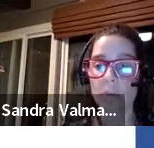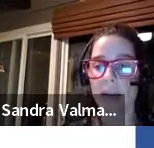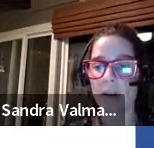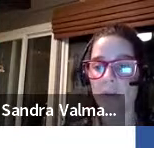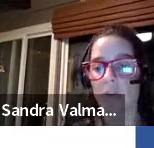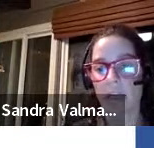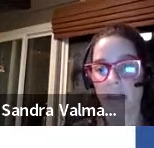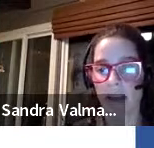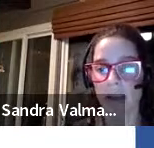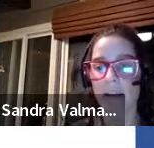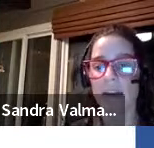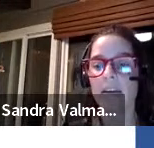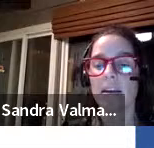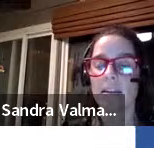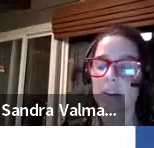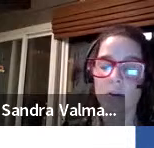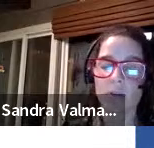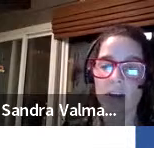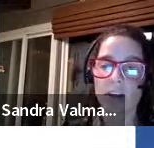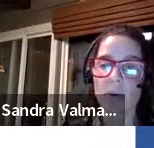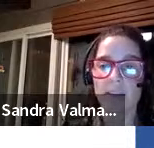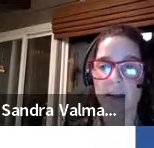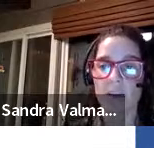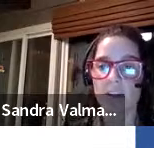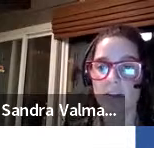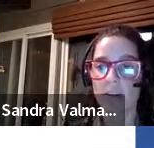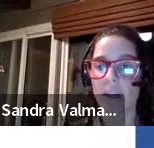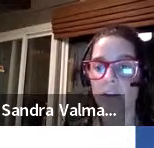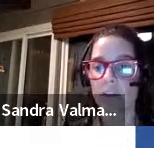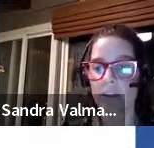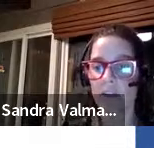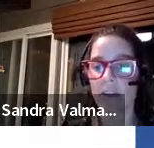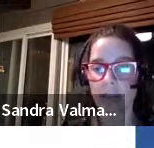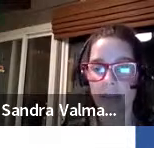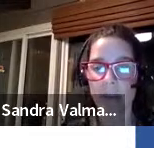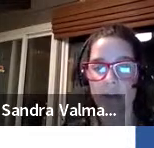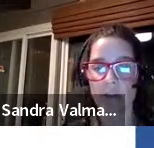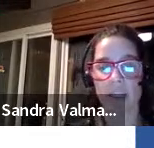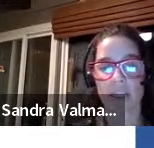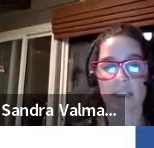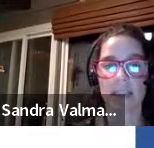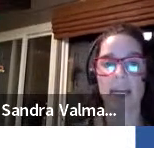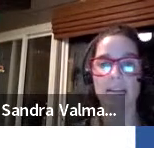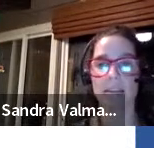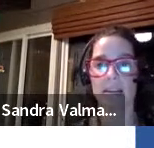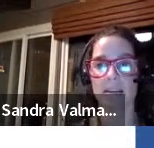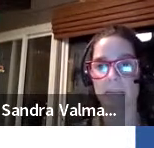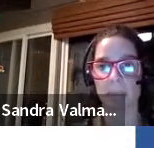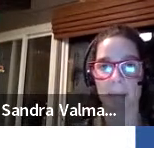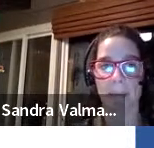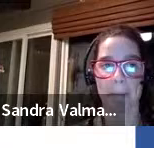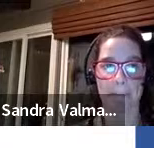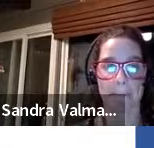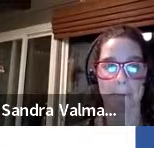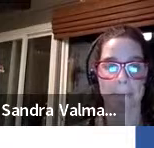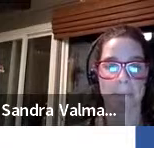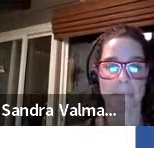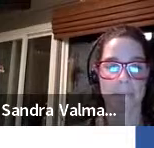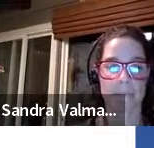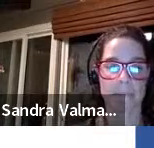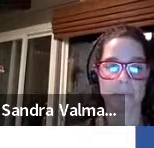de mudo para el audio original. De lo contrario, va a estar oyendo las dos versiones, en español y en inglés. Gracias.